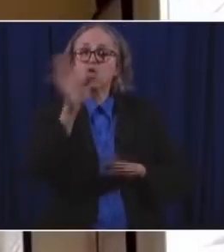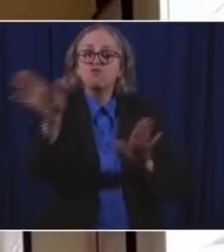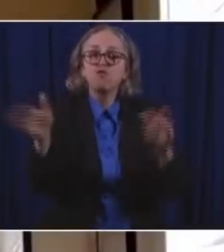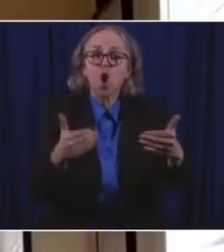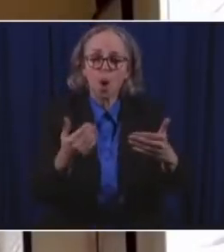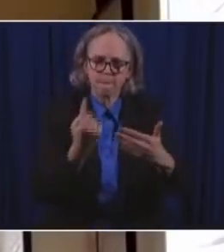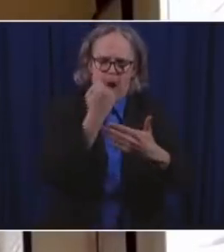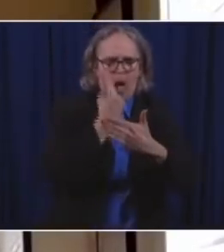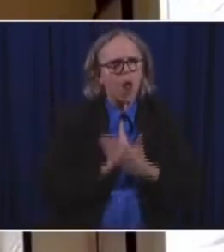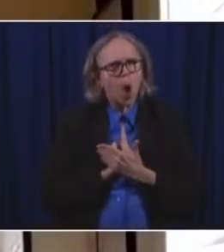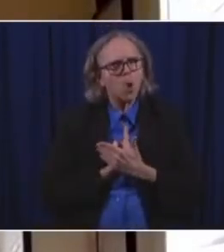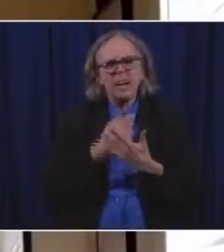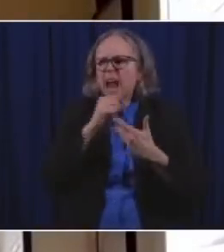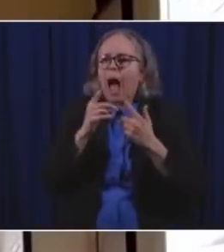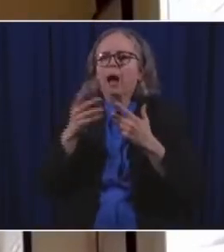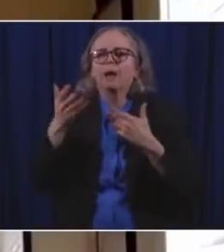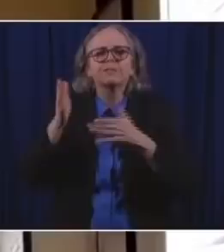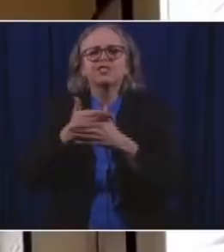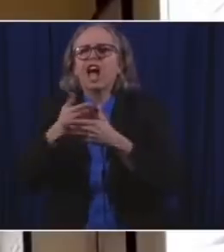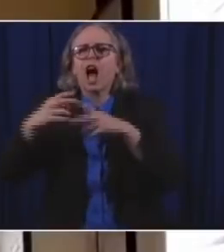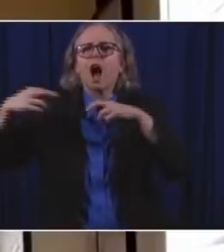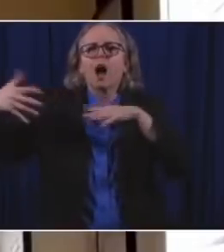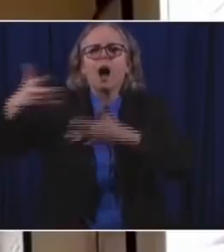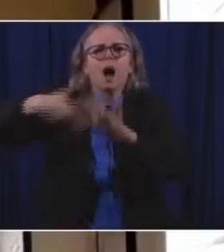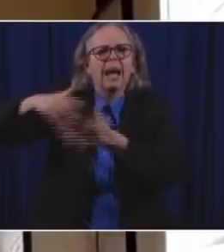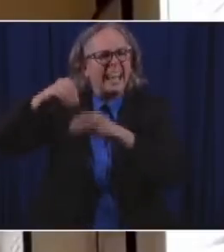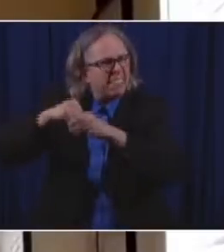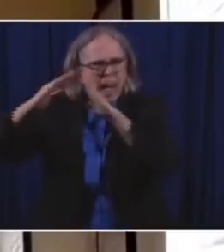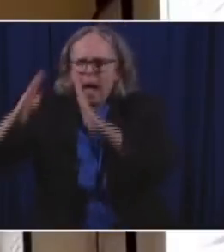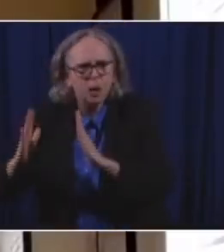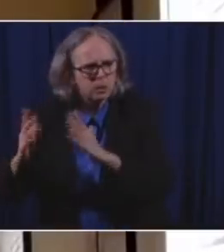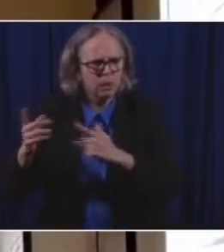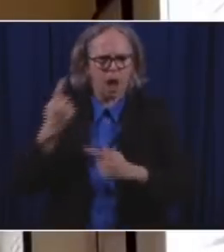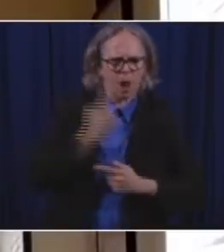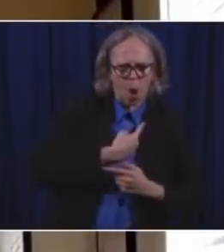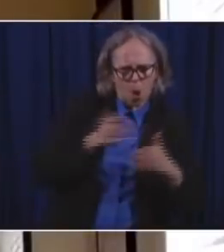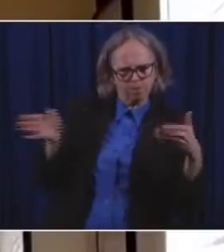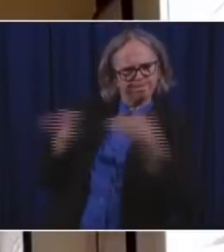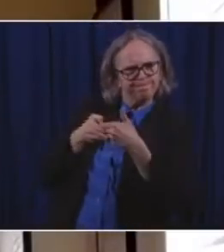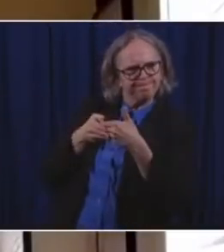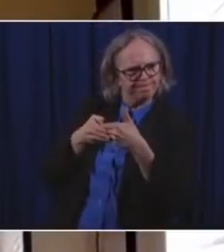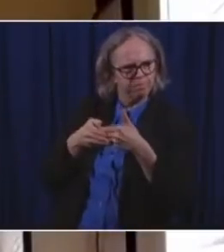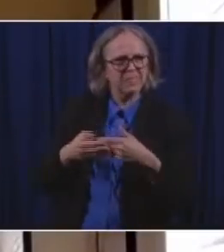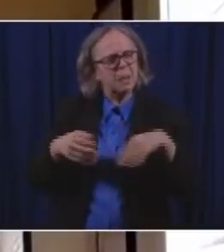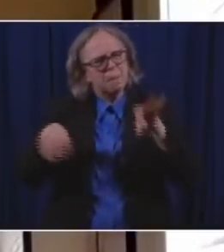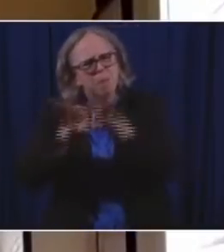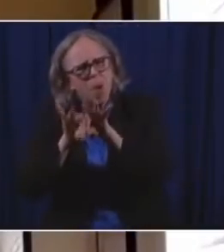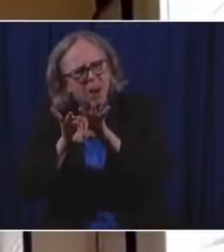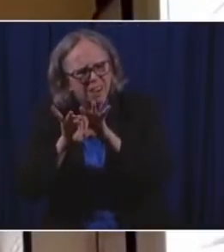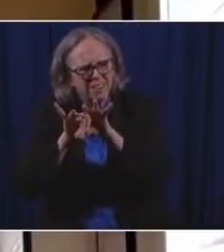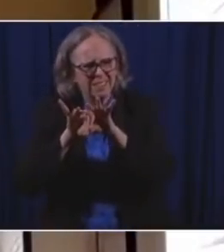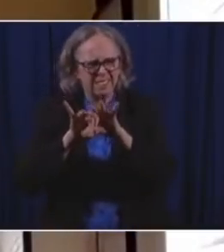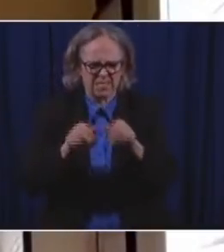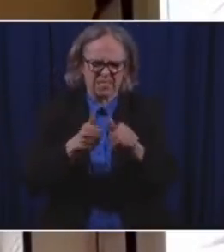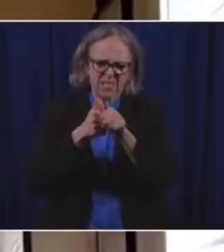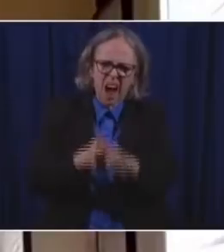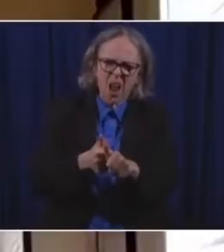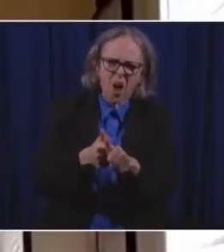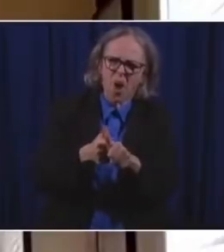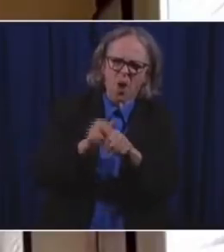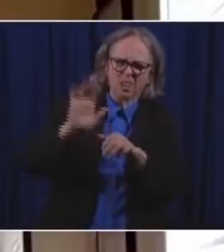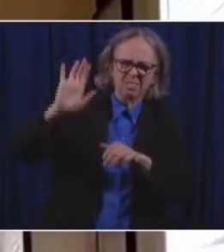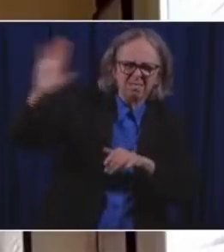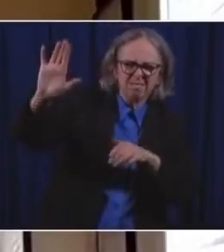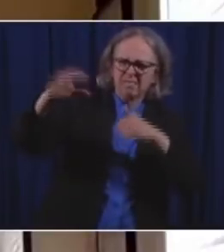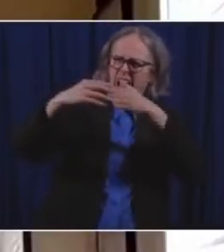I can't emphasize enough how important it is to comply with quarantine guidance whenever